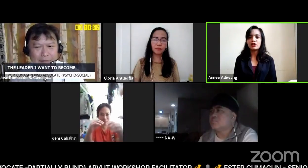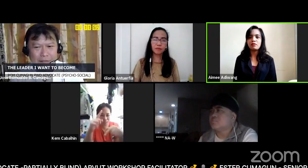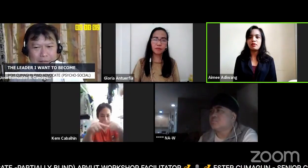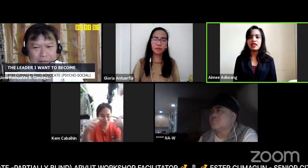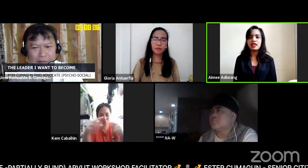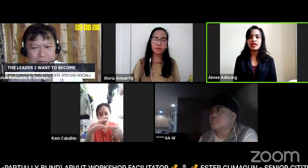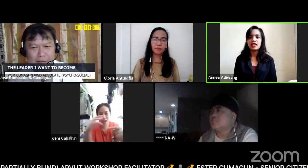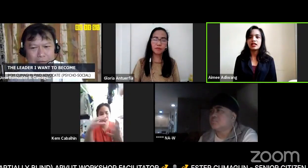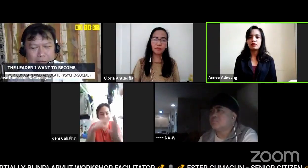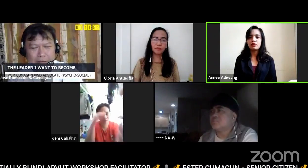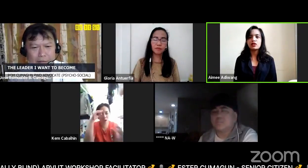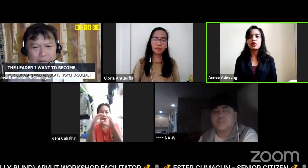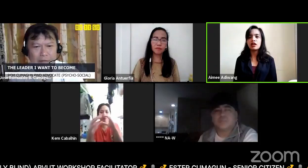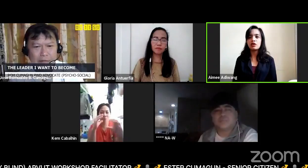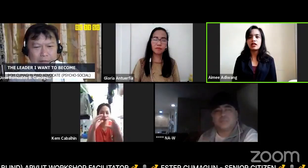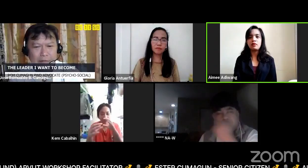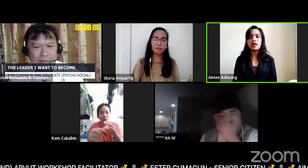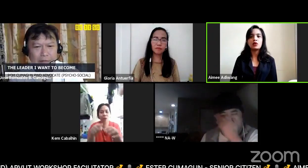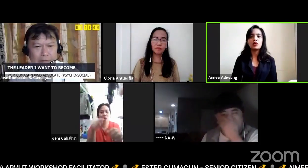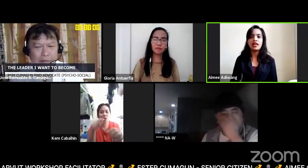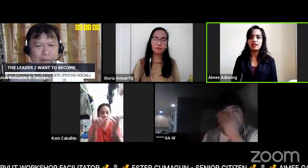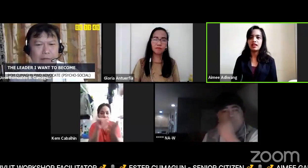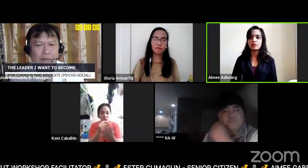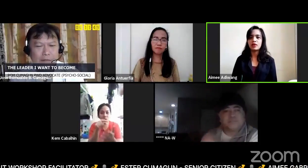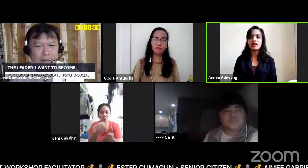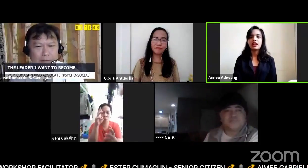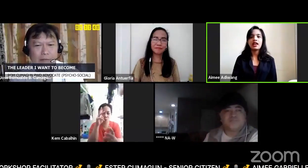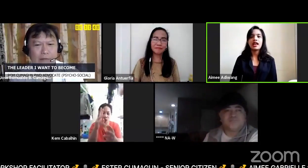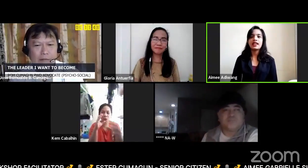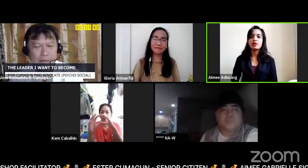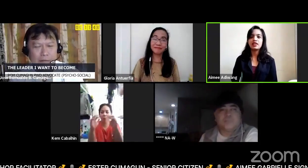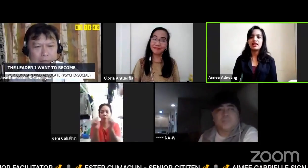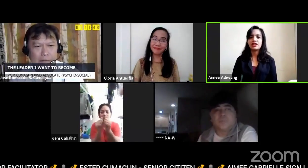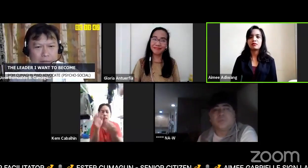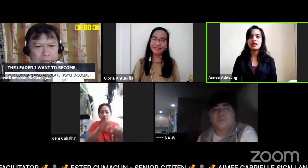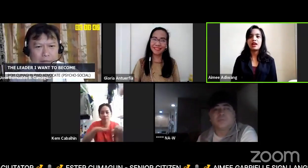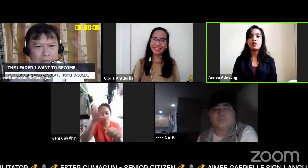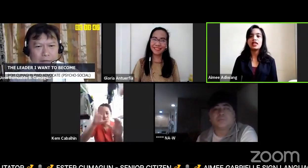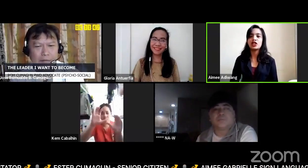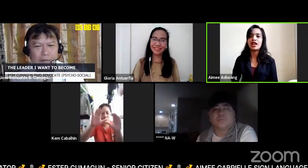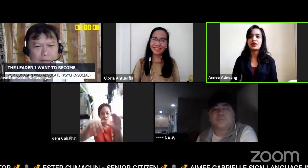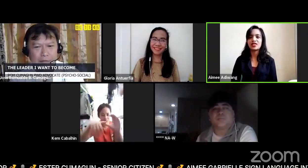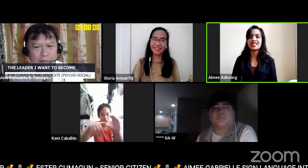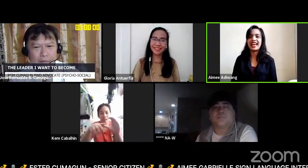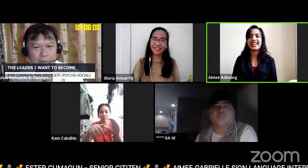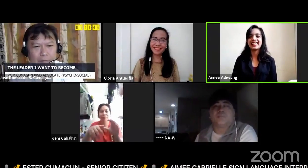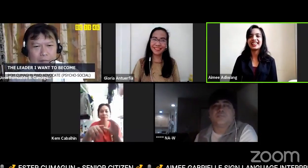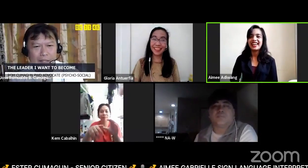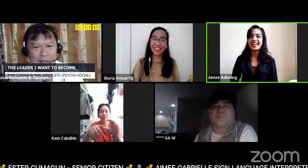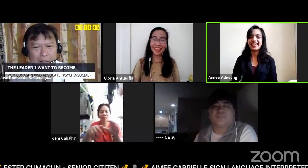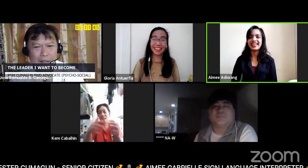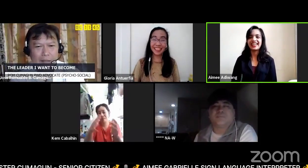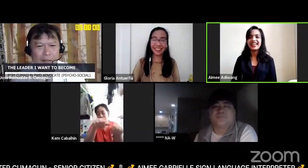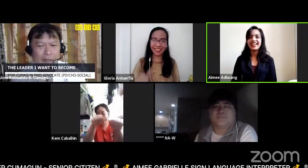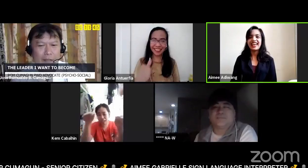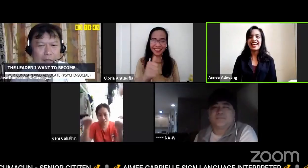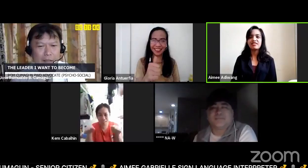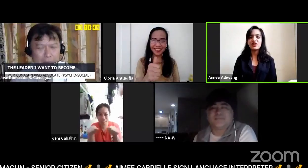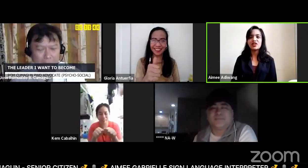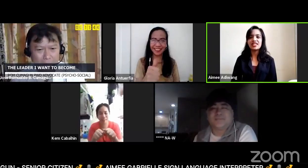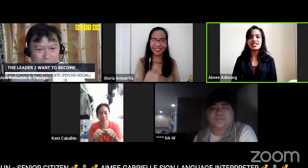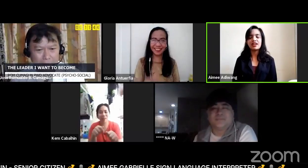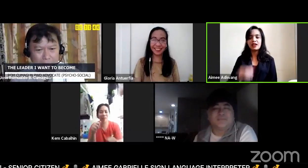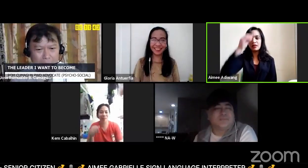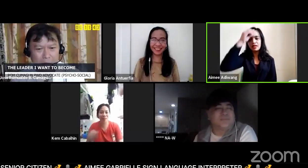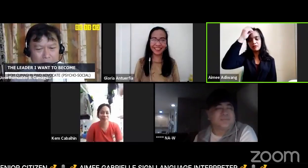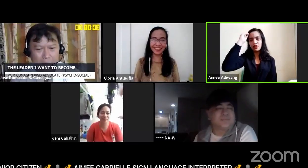I think you can be Miss Gloria can be included as well, and I will teach him. I will teach her how to sign,